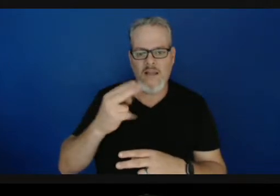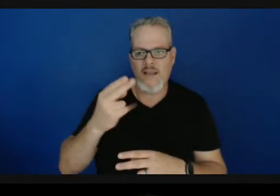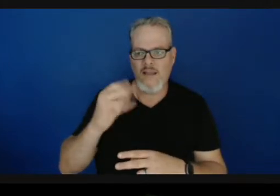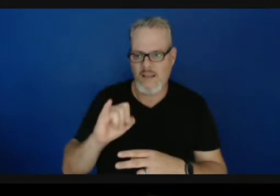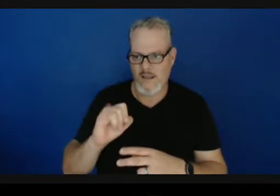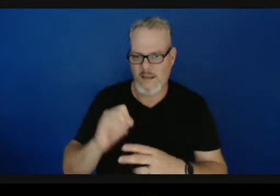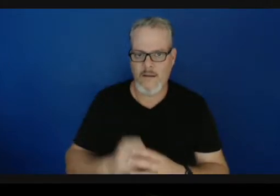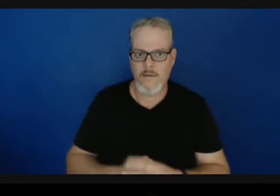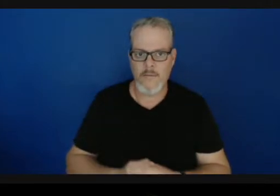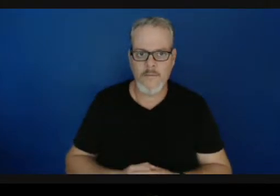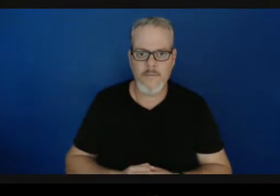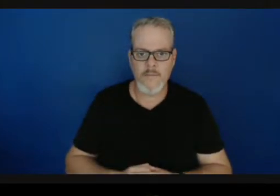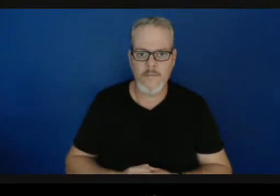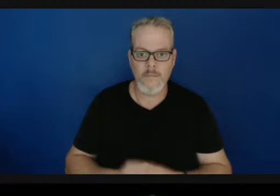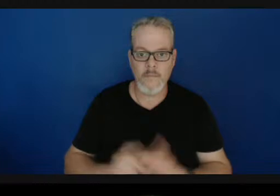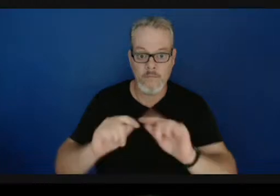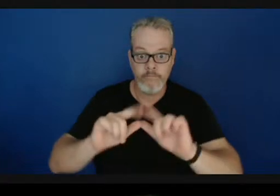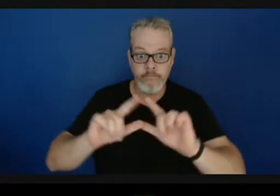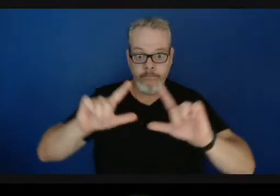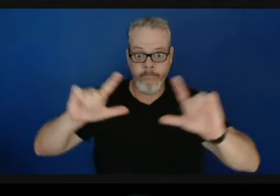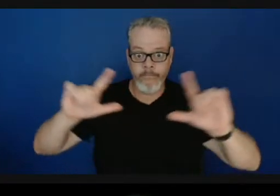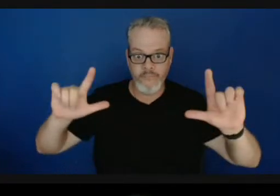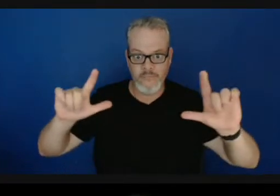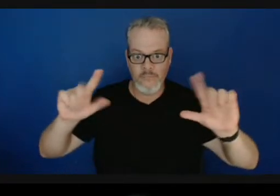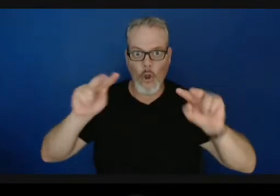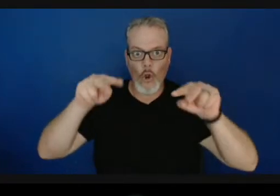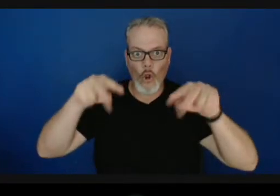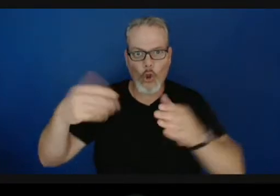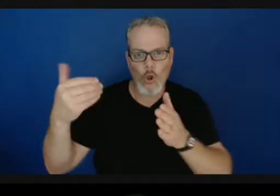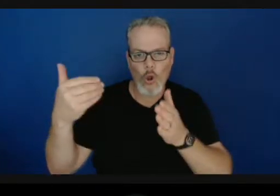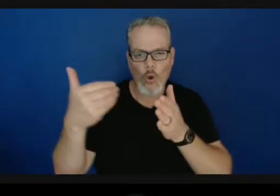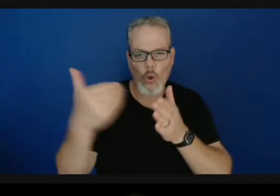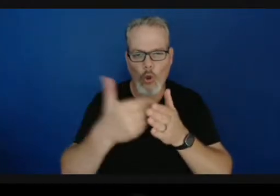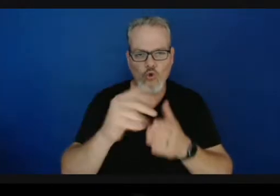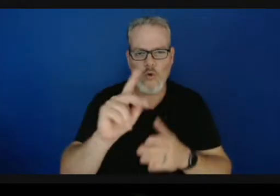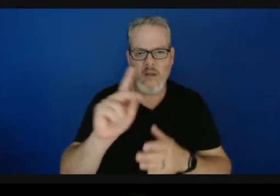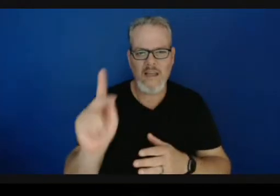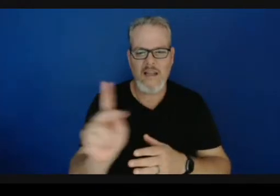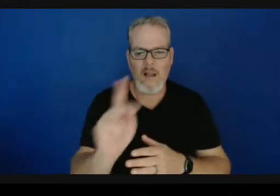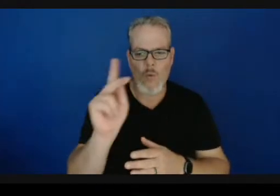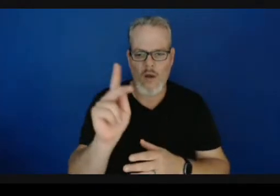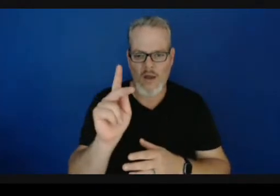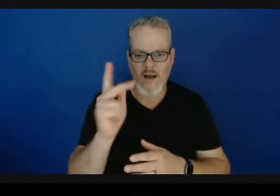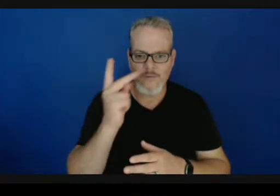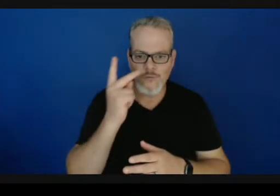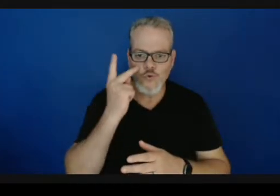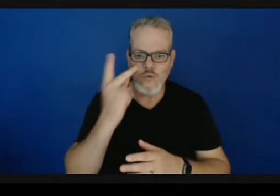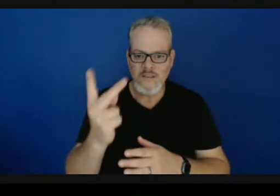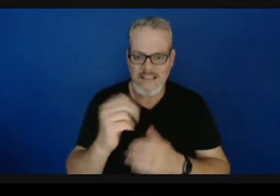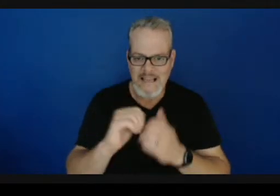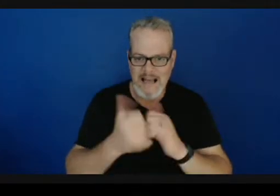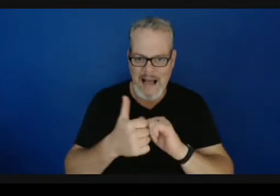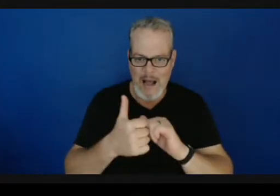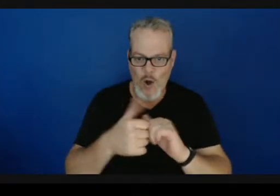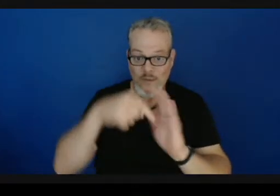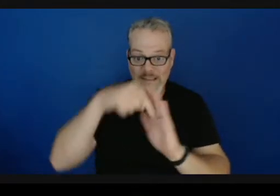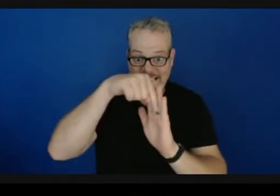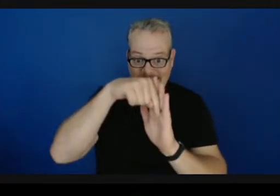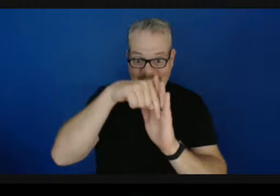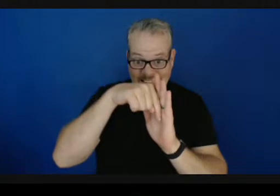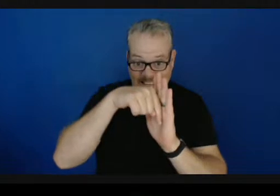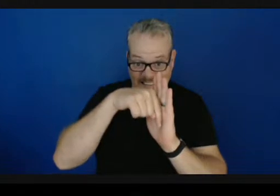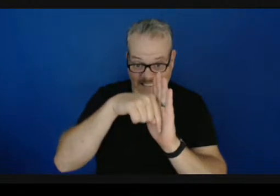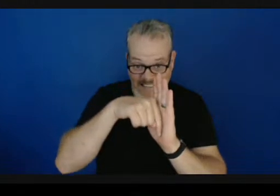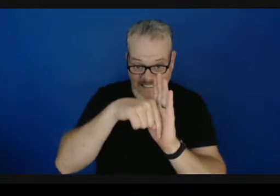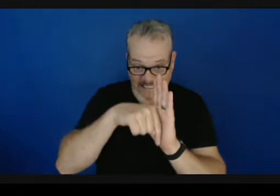if we come in here closer to Kilauea, we can see a little bit better of the pattern. The deeper earthquakes underneath the summit or just